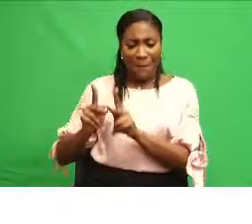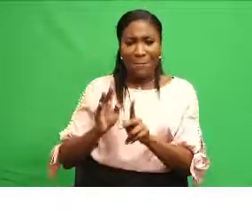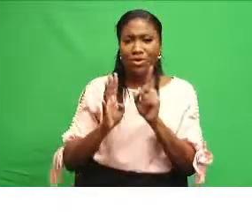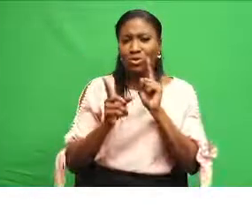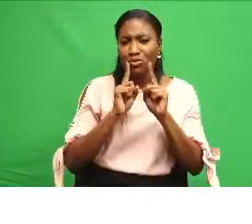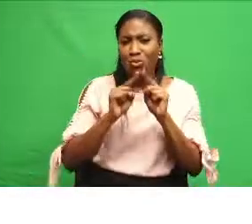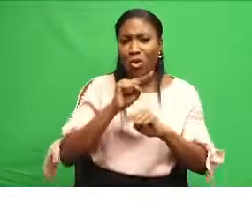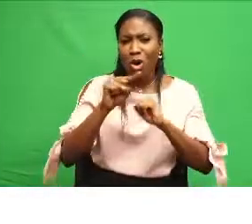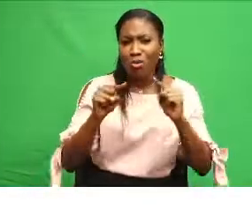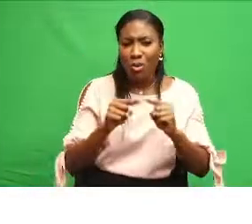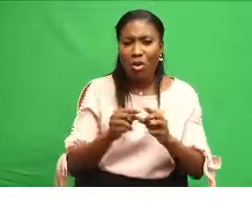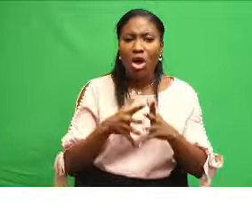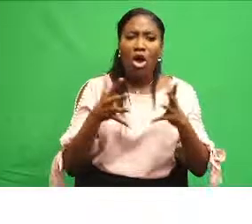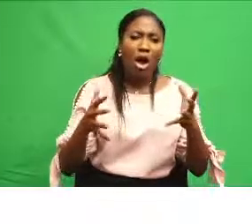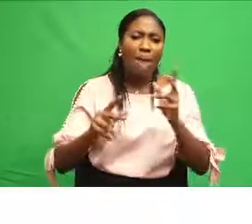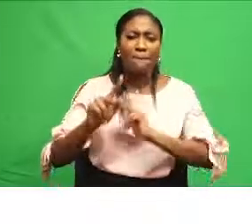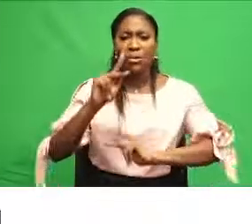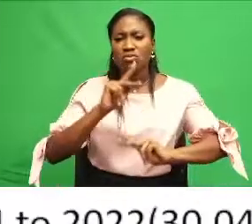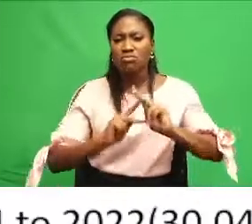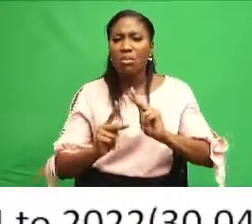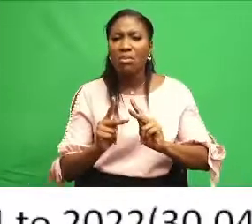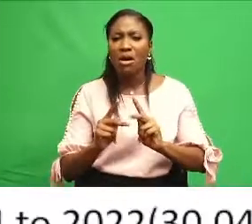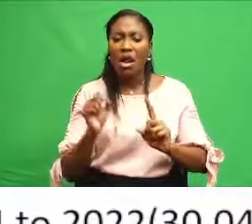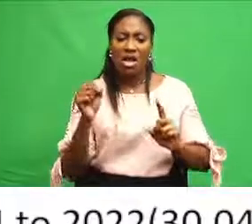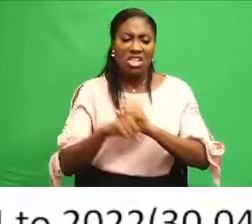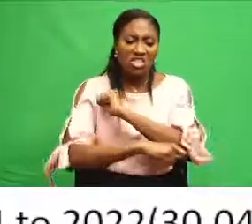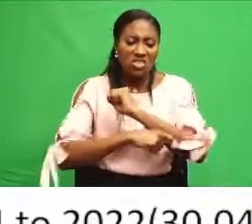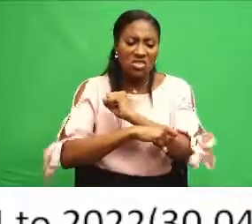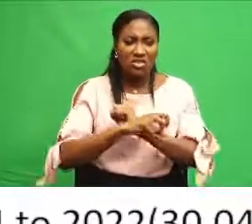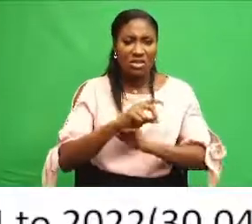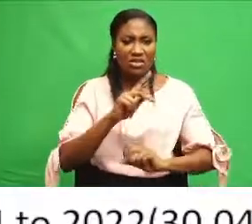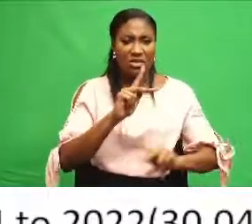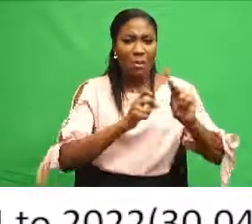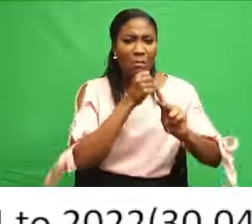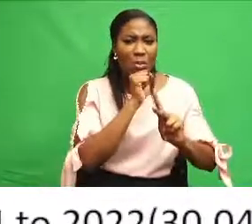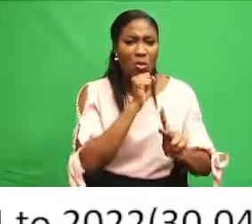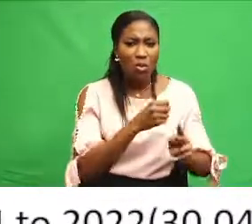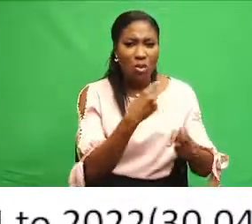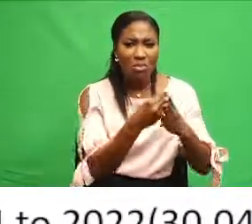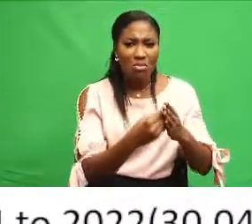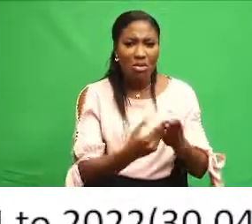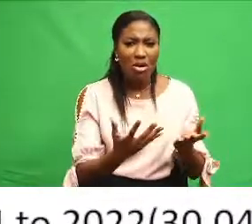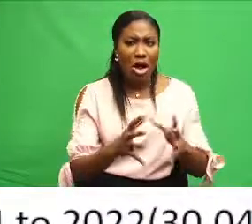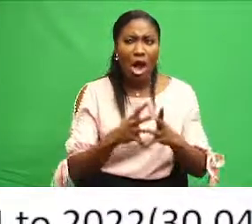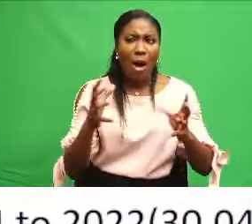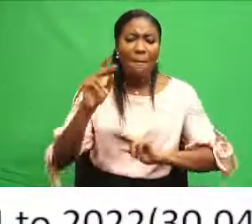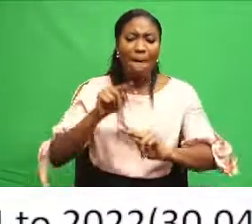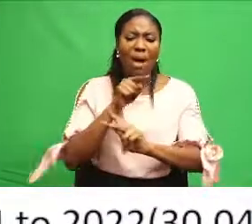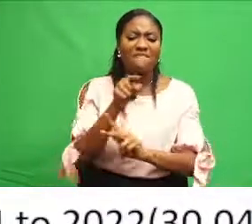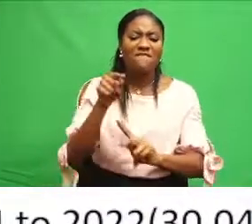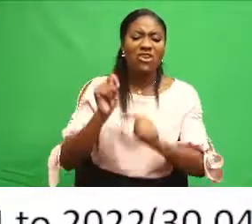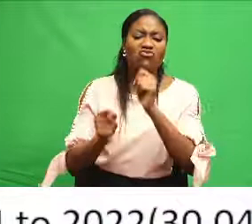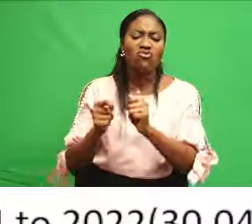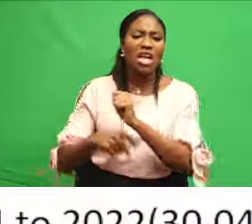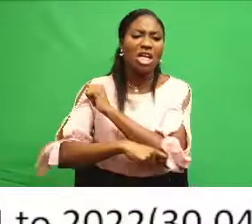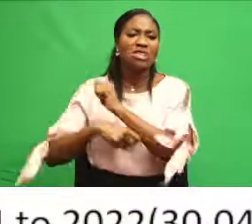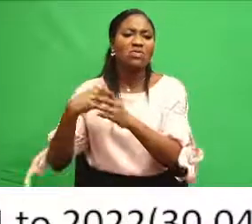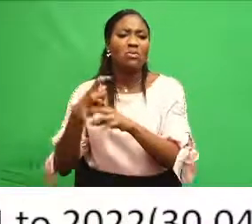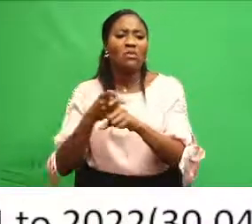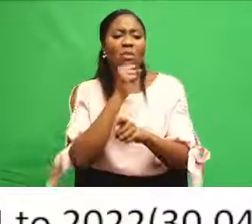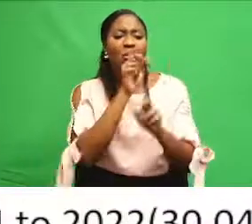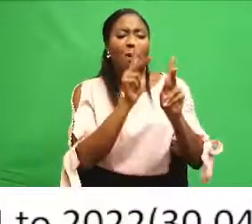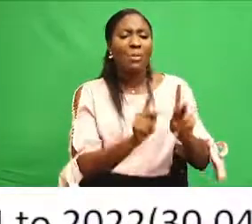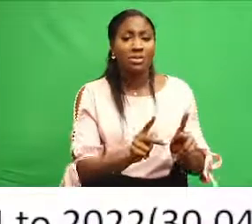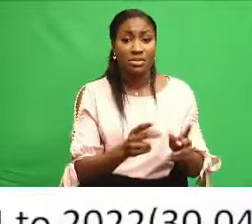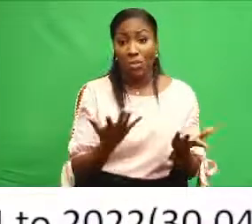statistics on what's happening locally. But based on what we're seeing from the Crime and Problem Analysis Unit, the data we receive